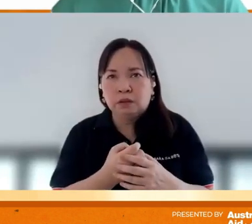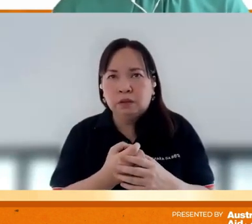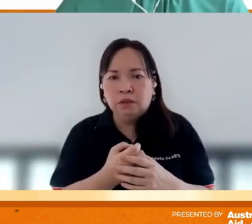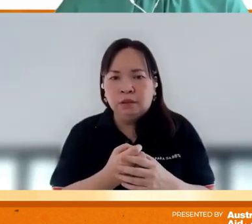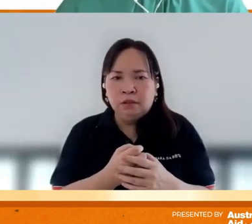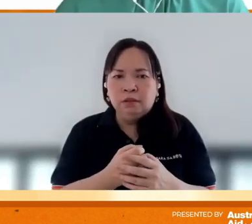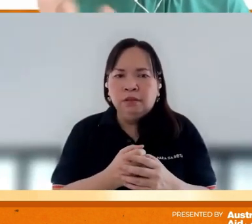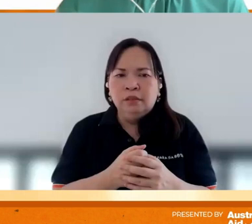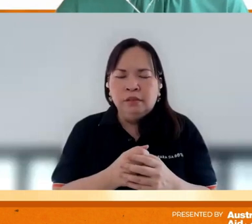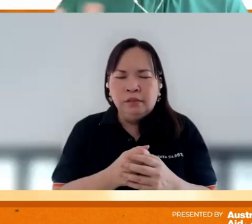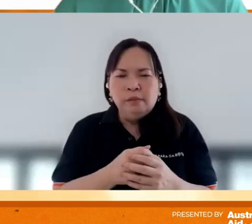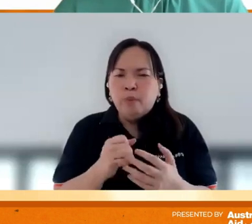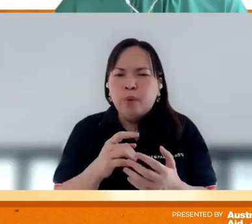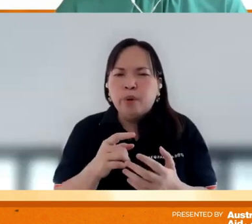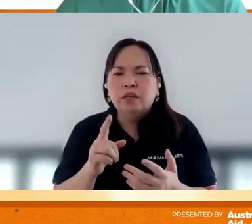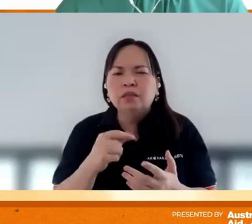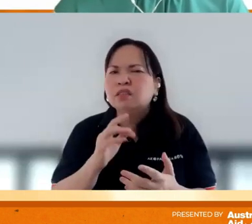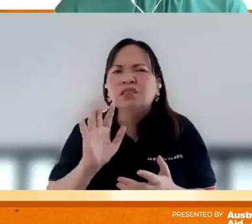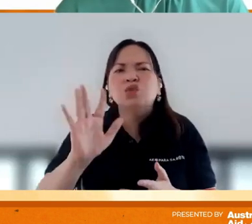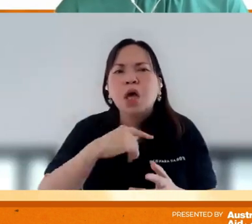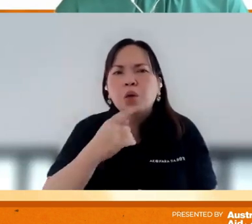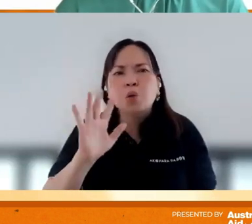negative experience na yan, or